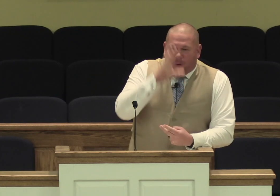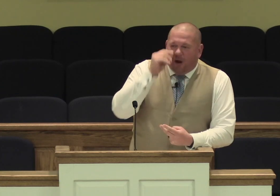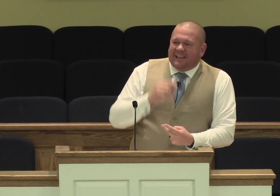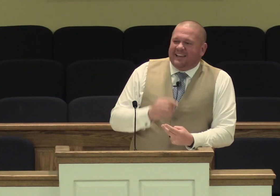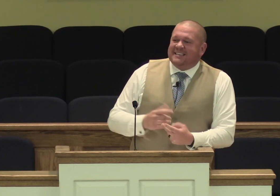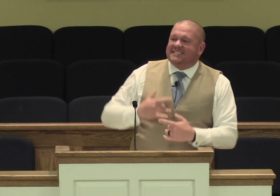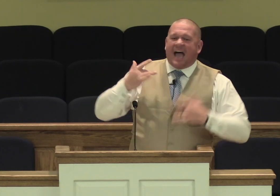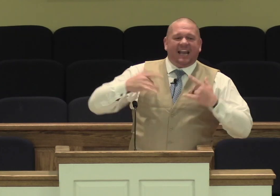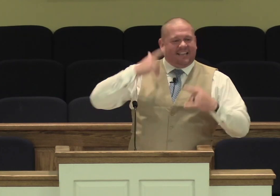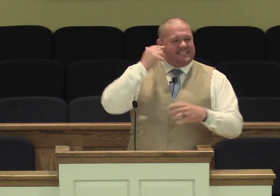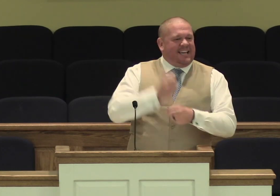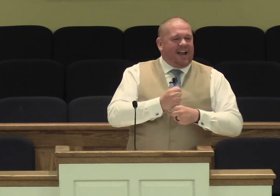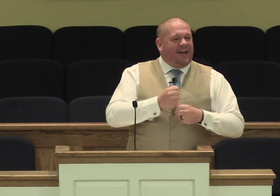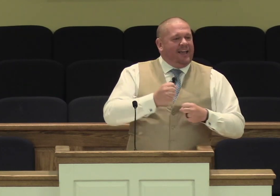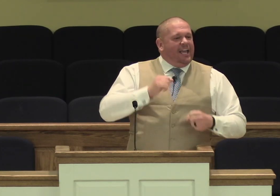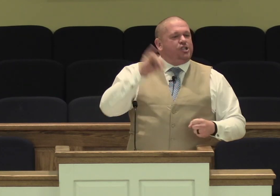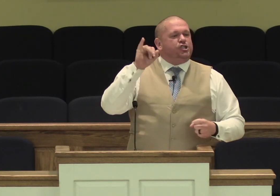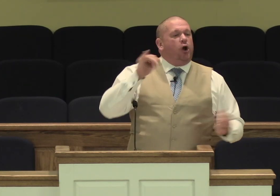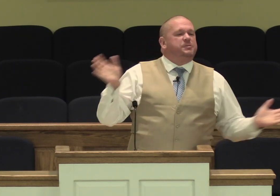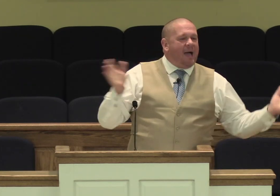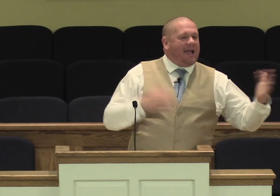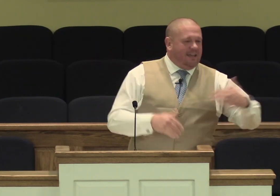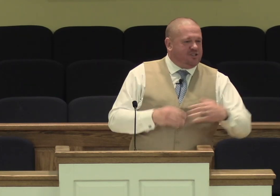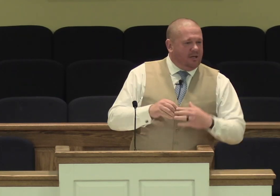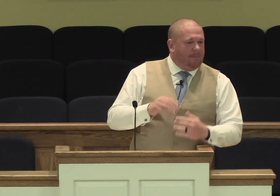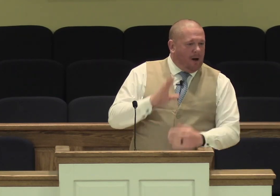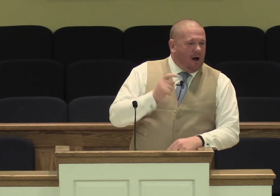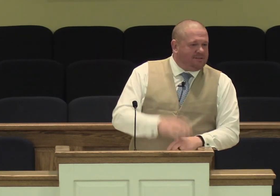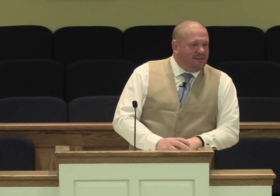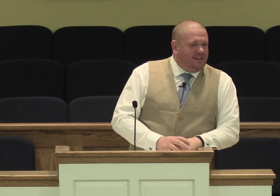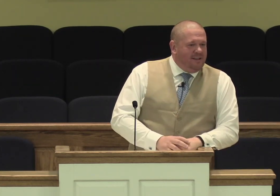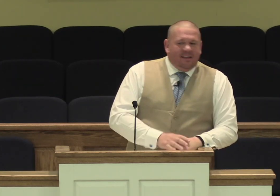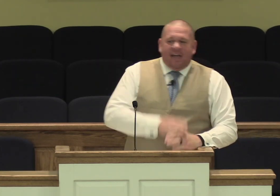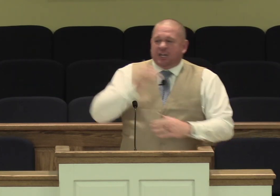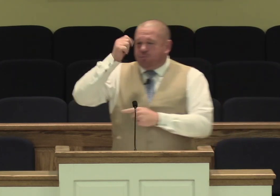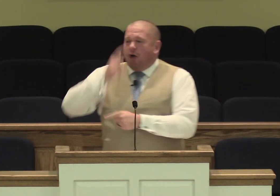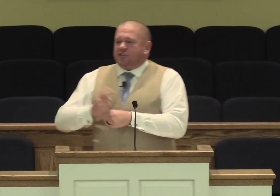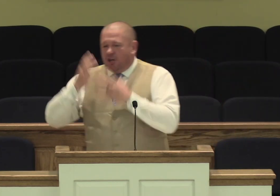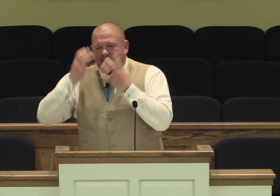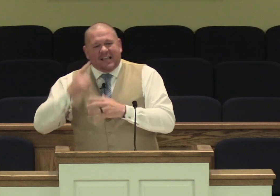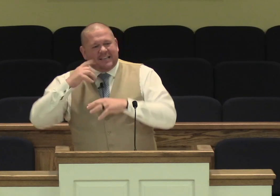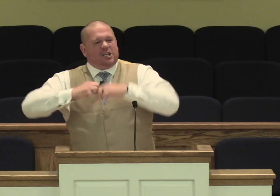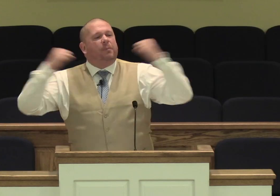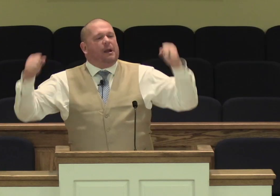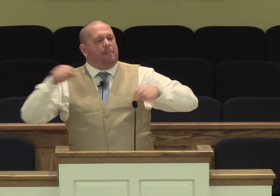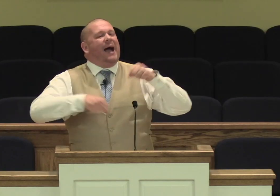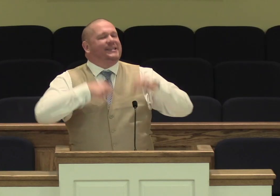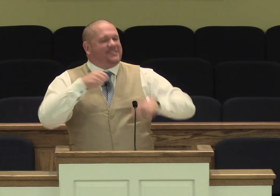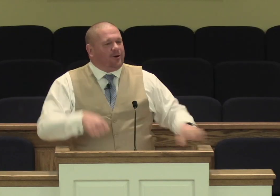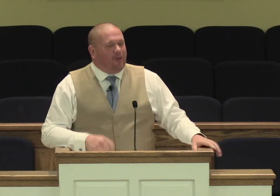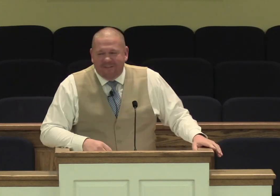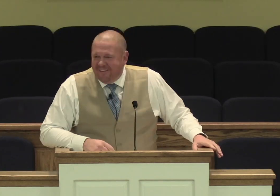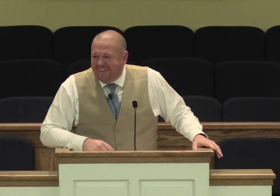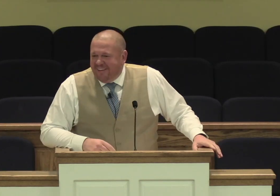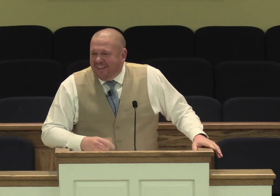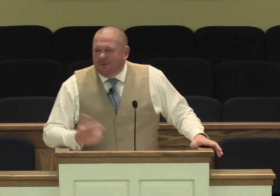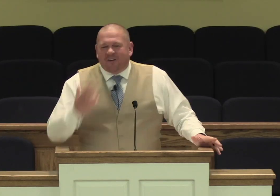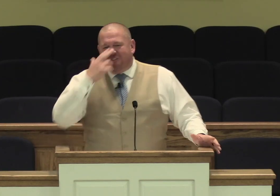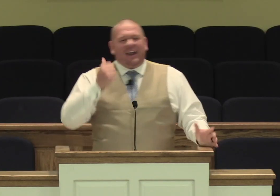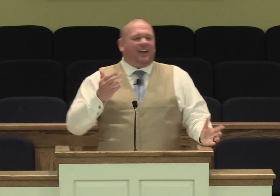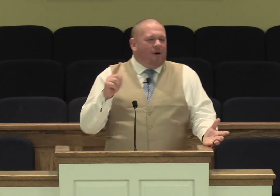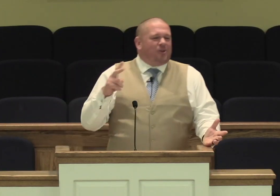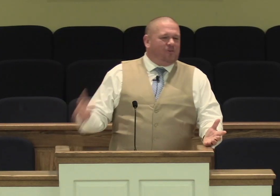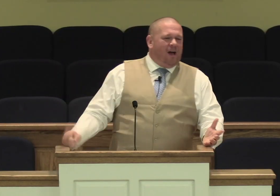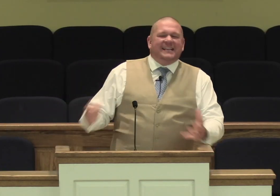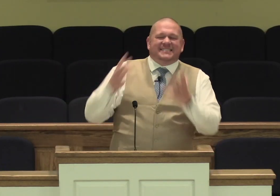and the little boy, and he's excited because he got an insurance package in a box. And his brother's all sad because he opened up a bicycle. What